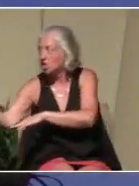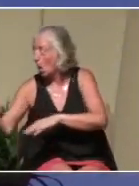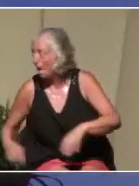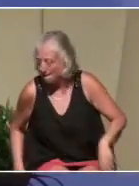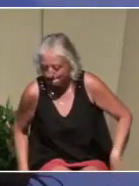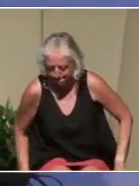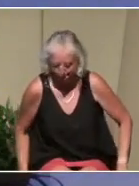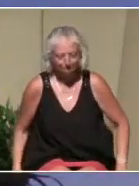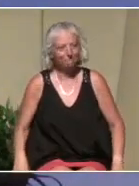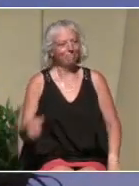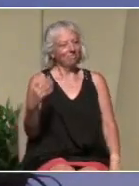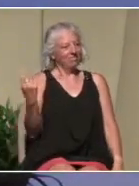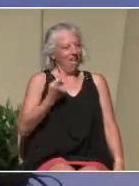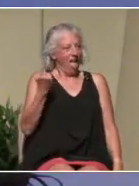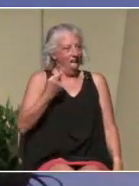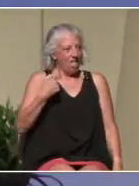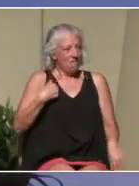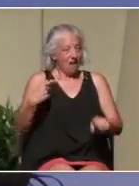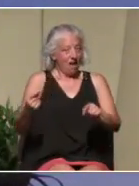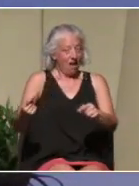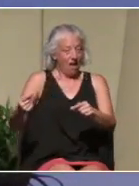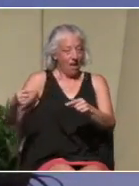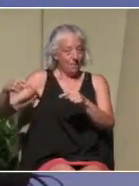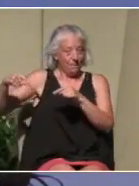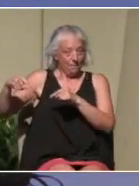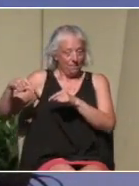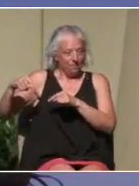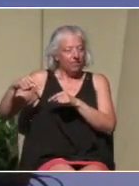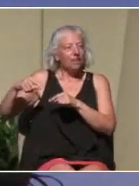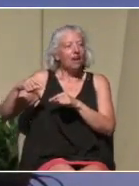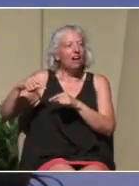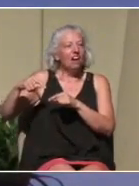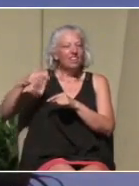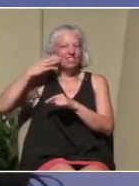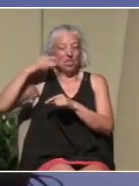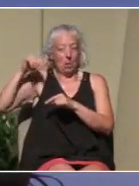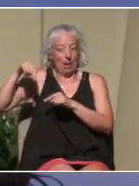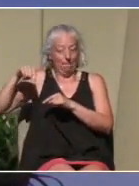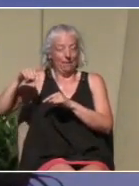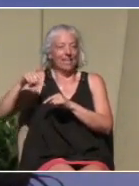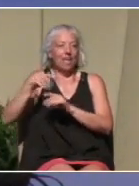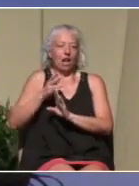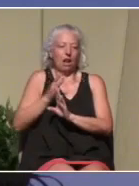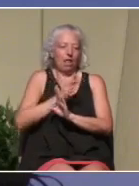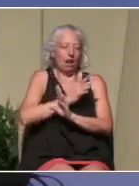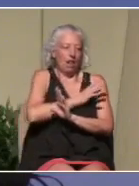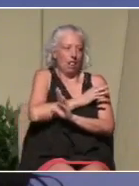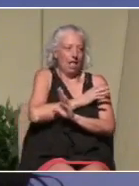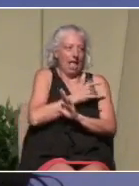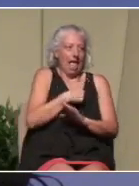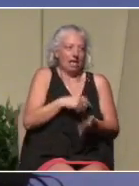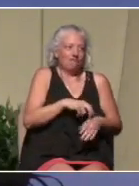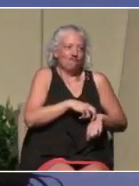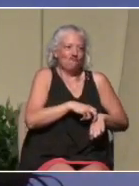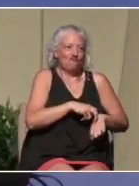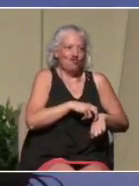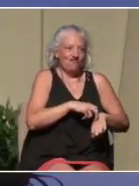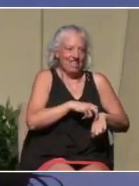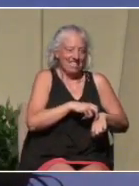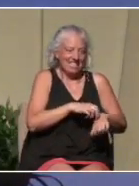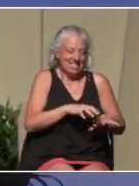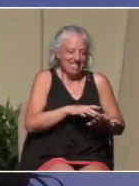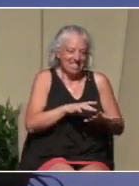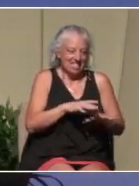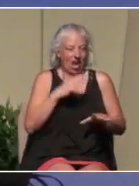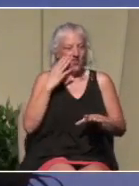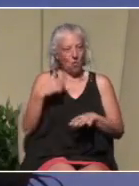I always get very nervous in the hours before a service, knowing that I have to come up here to do the